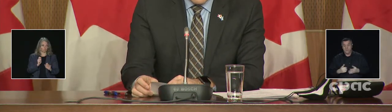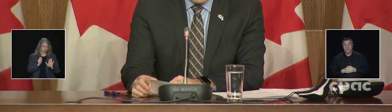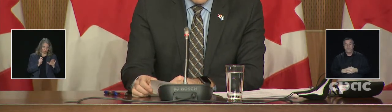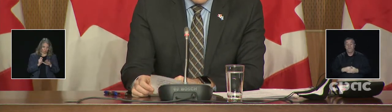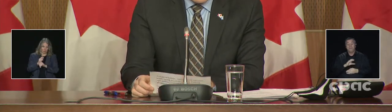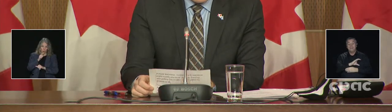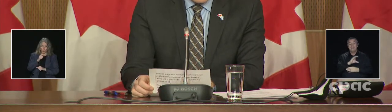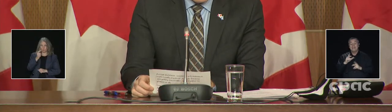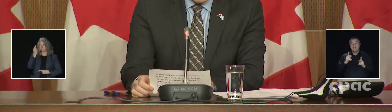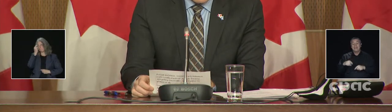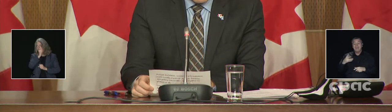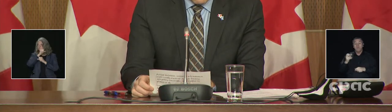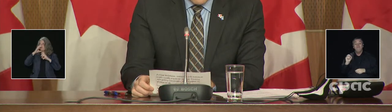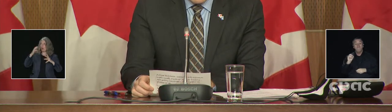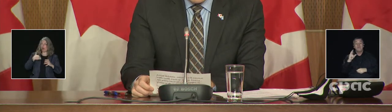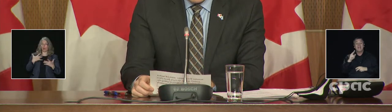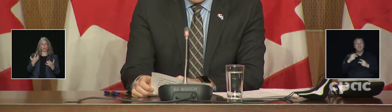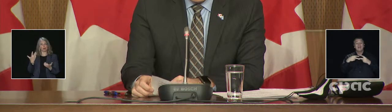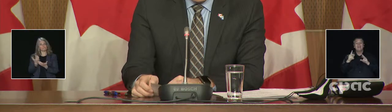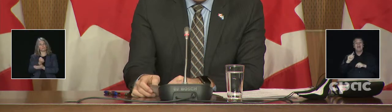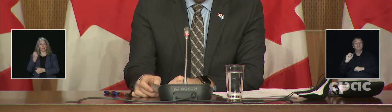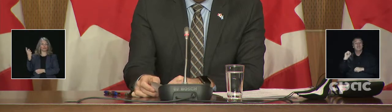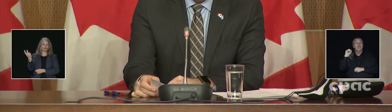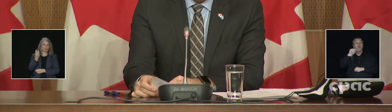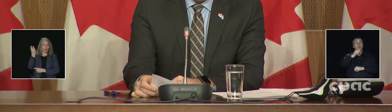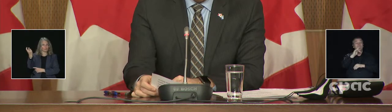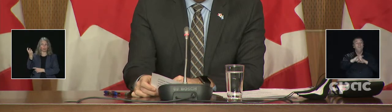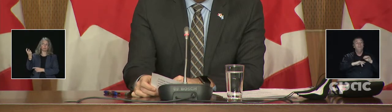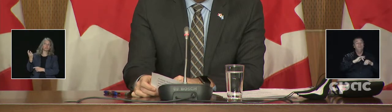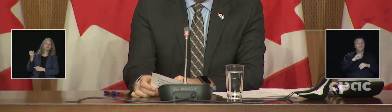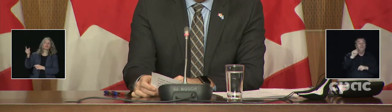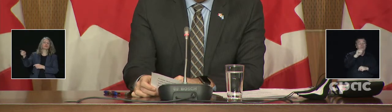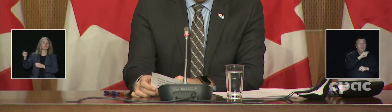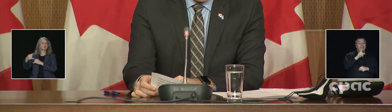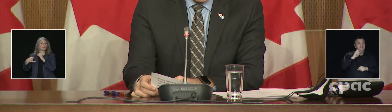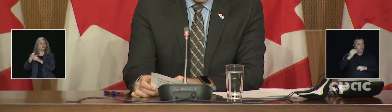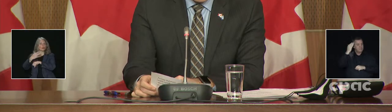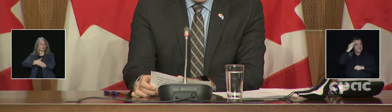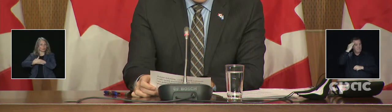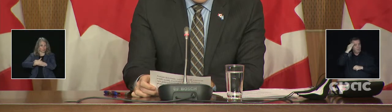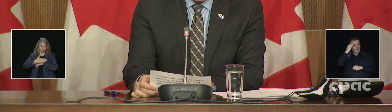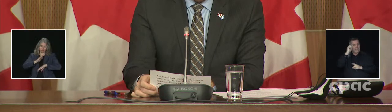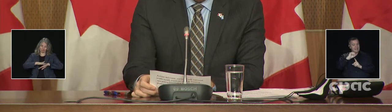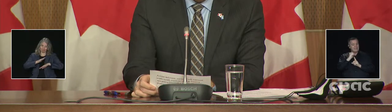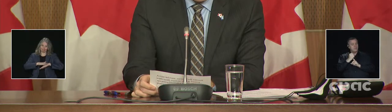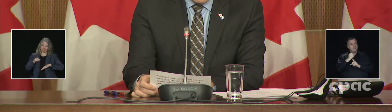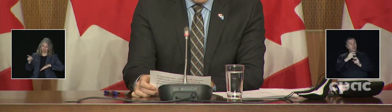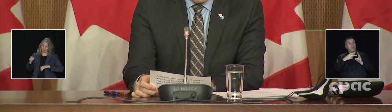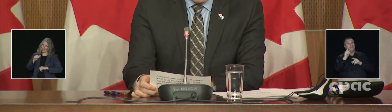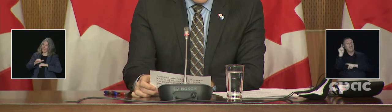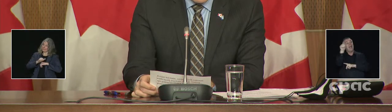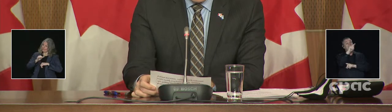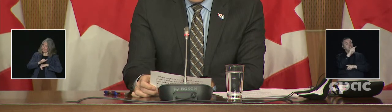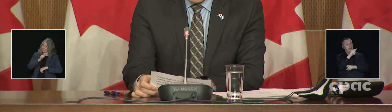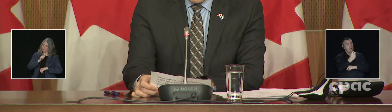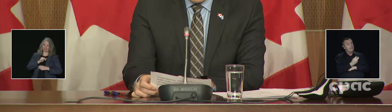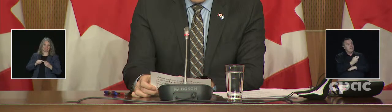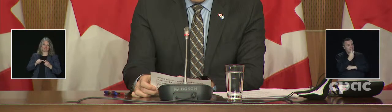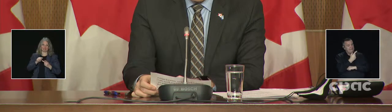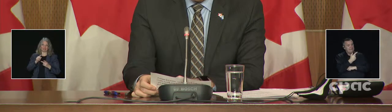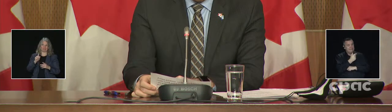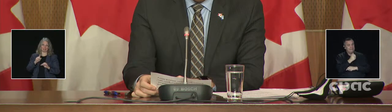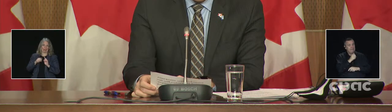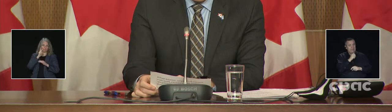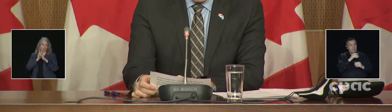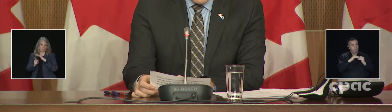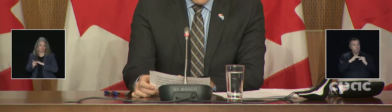traveling abroad need to be warned that the situation abroad is both risky and unstable. They should also